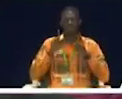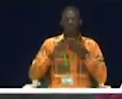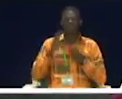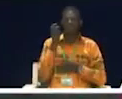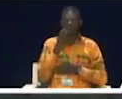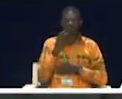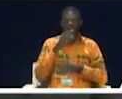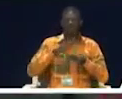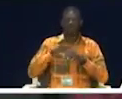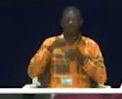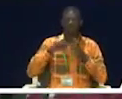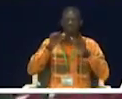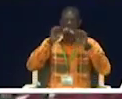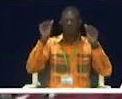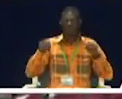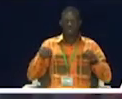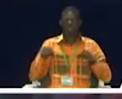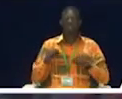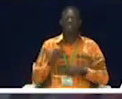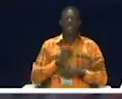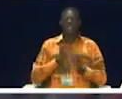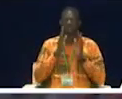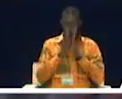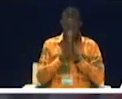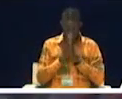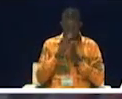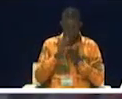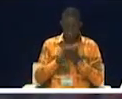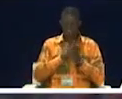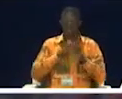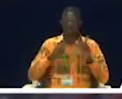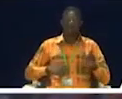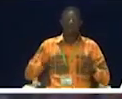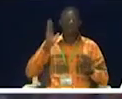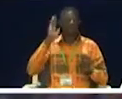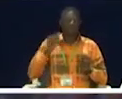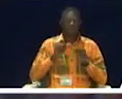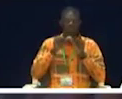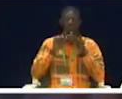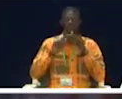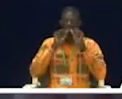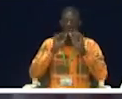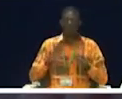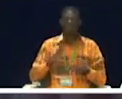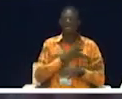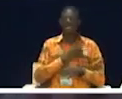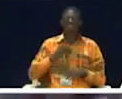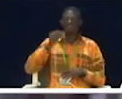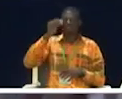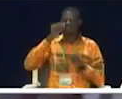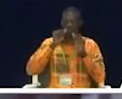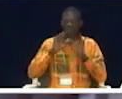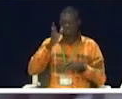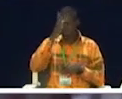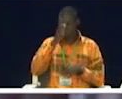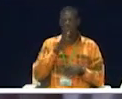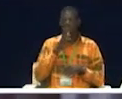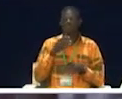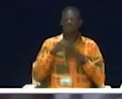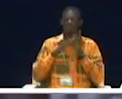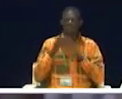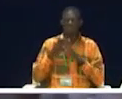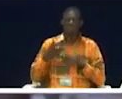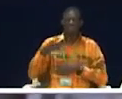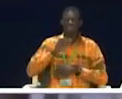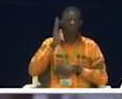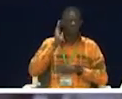this great altar. I pray that the Lord will continually bless Daddy and Mommy in Jesus' name. They go from